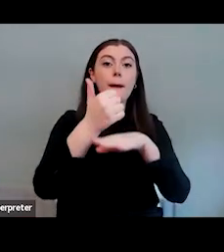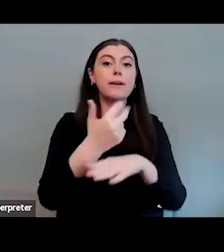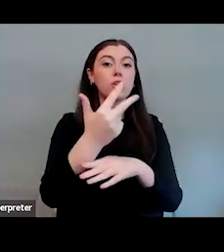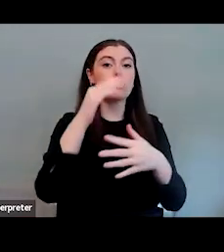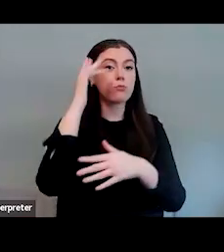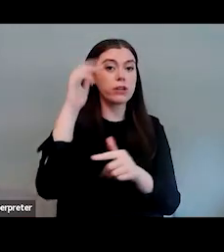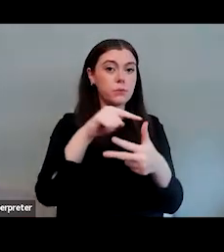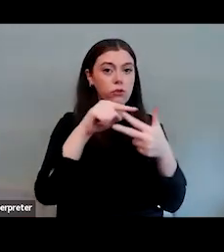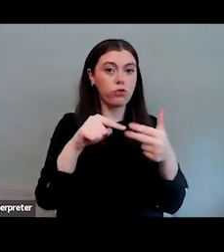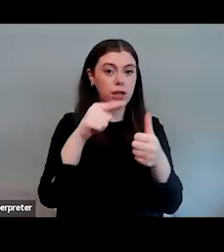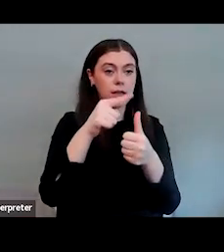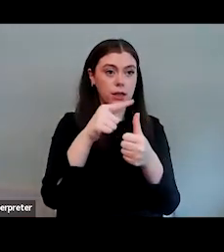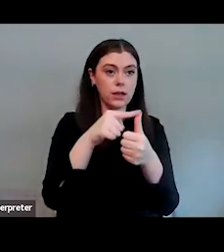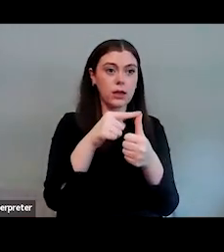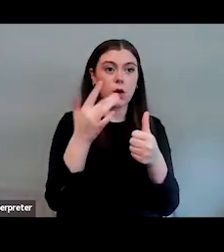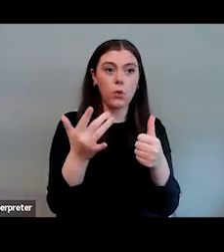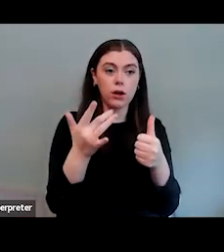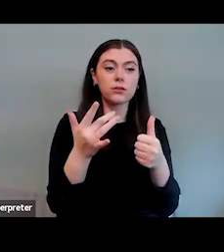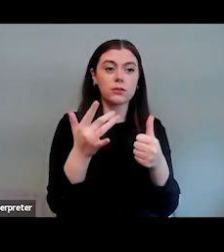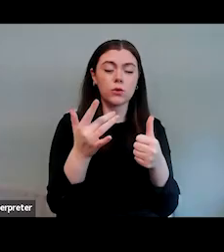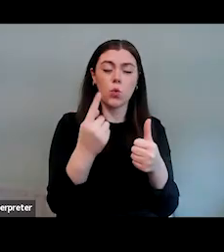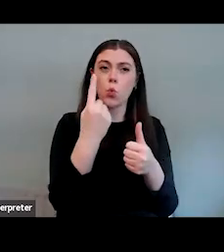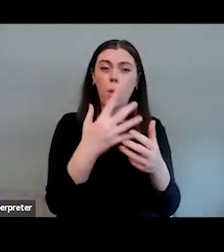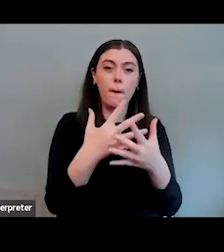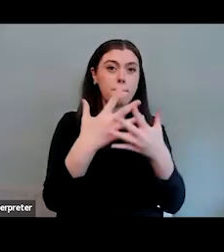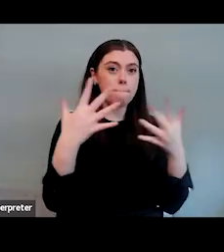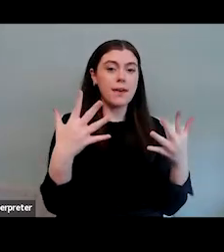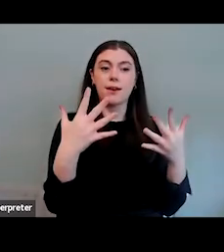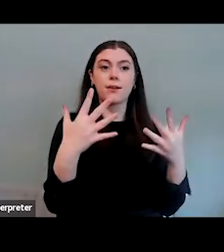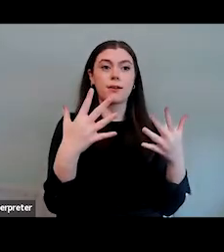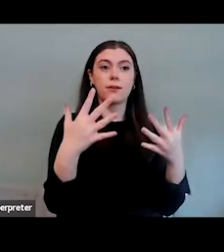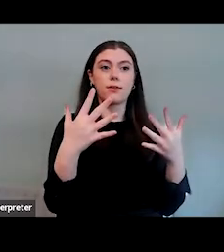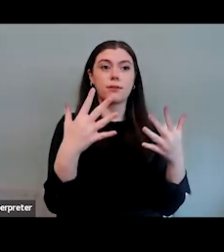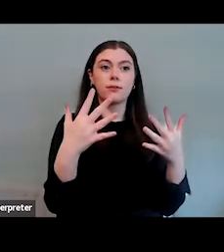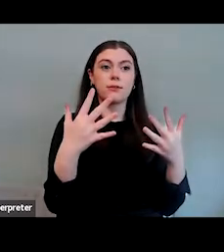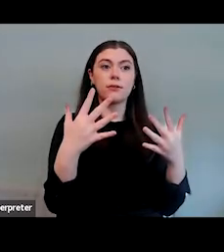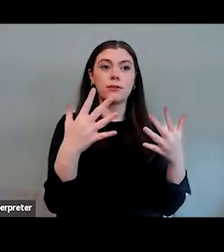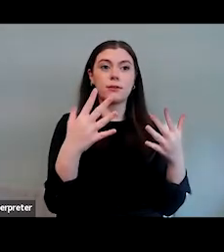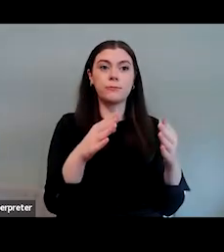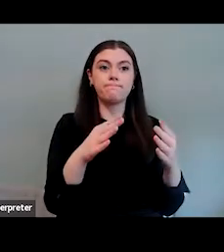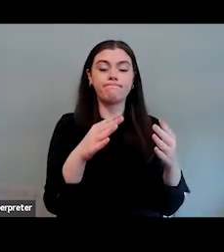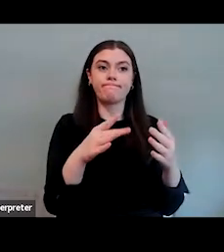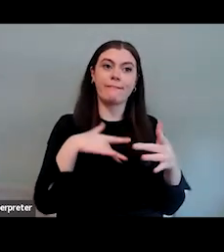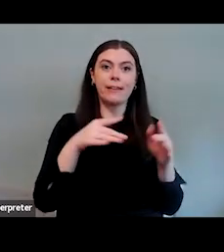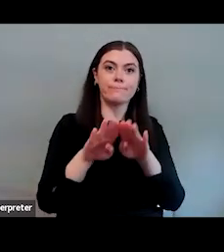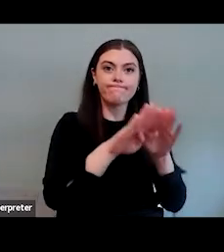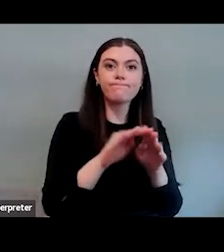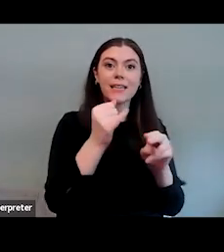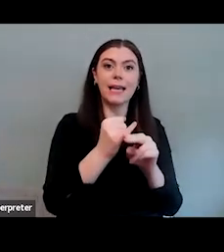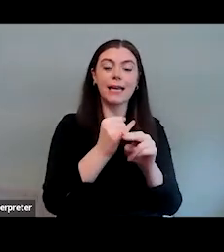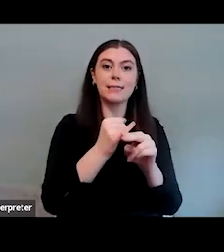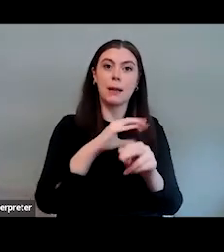these 3 principles, there is the biggest consensus inside Palestine and outside of Palestine. These